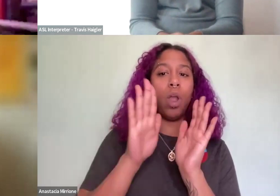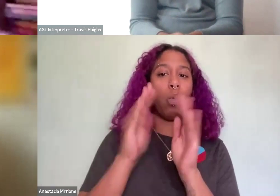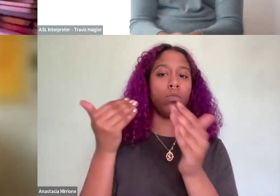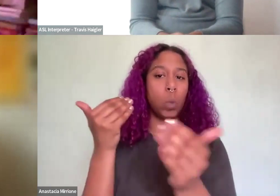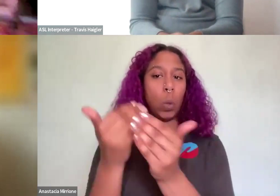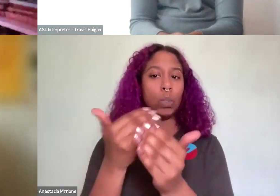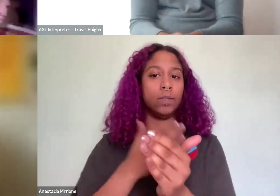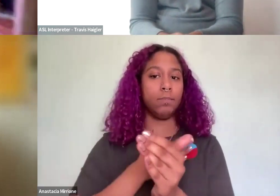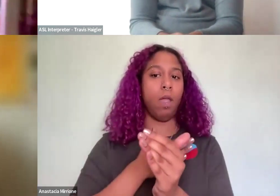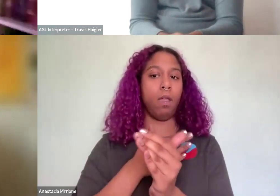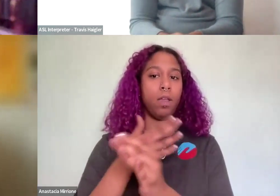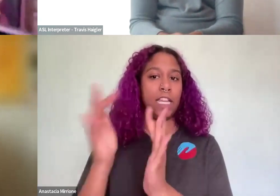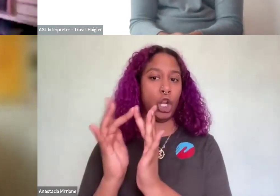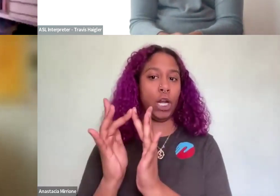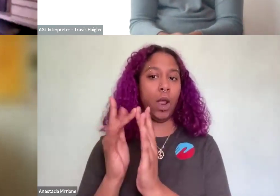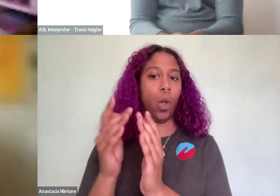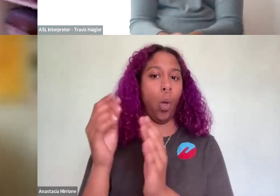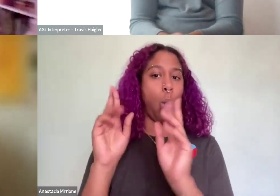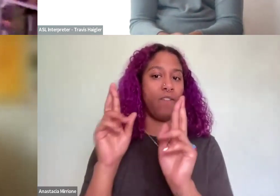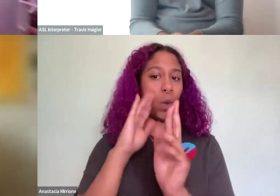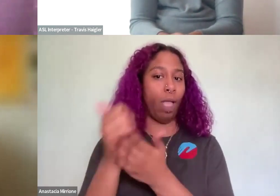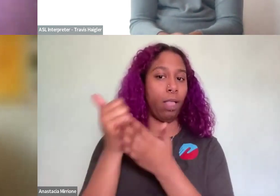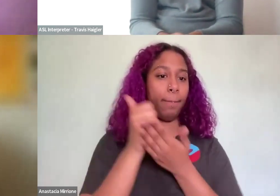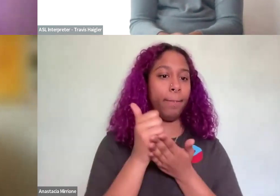while I talk. Okay.